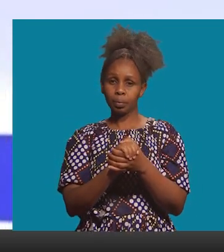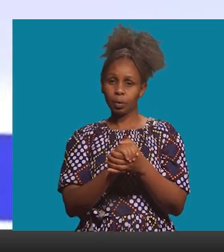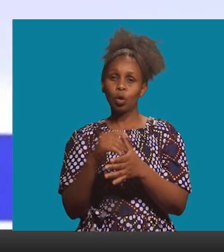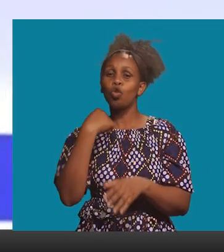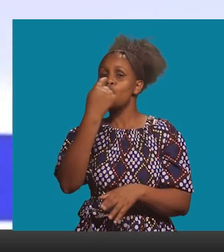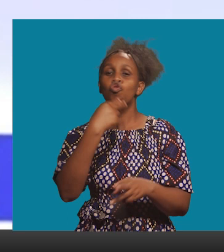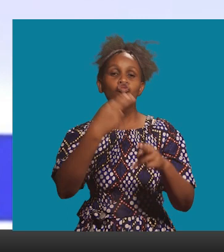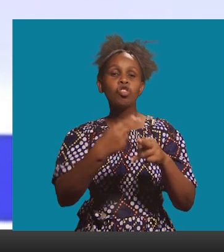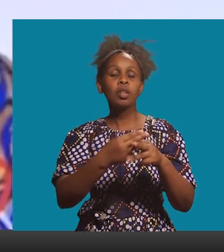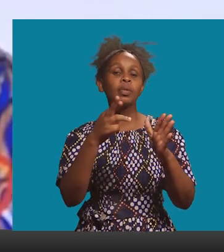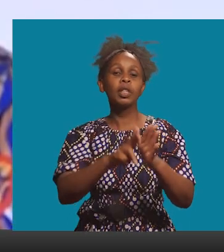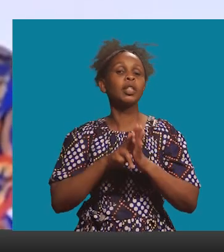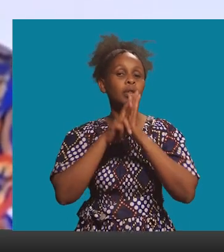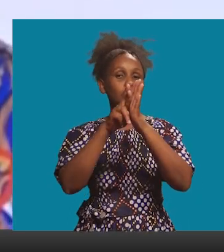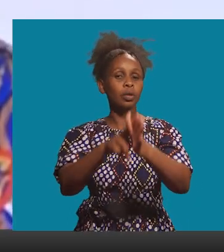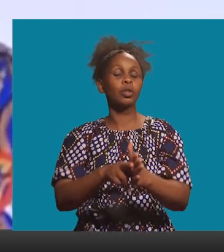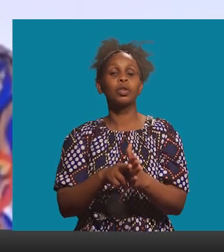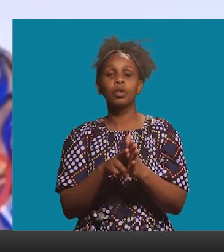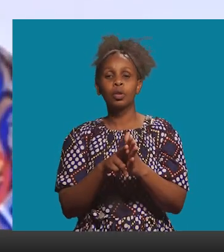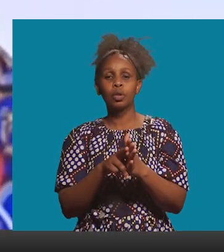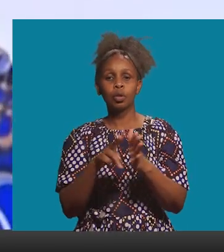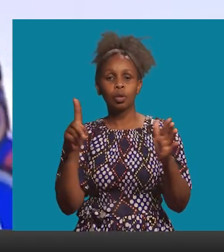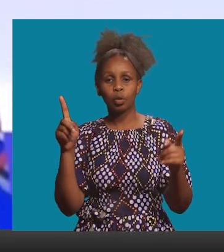whose names have been presented to the Register General,